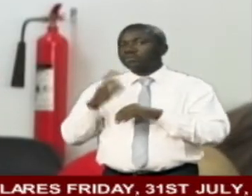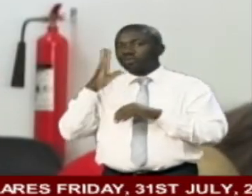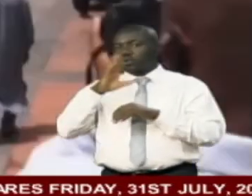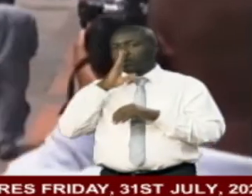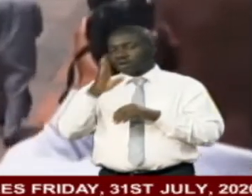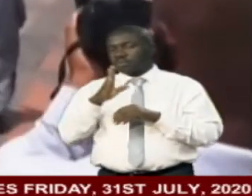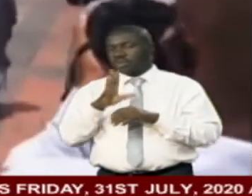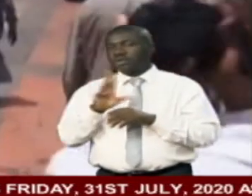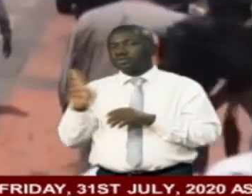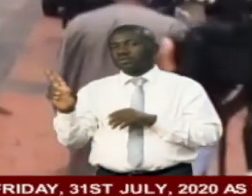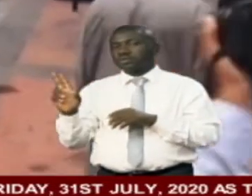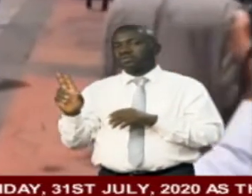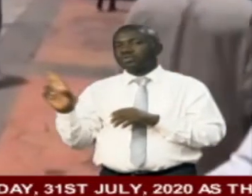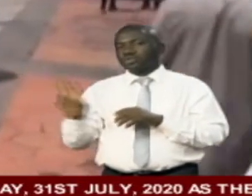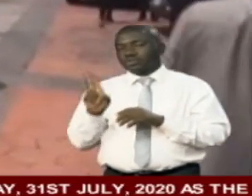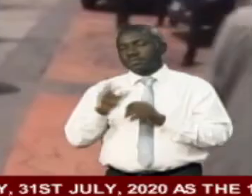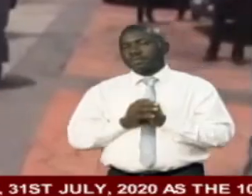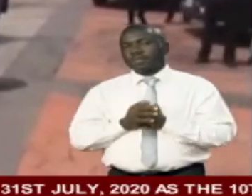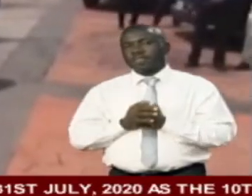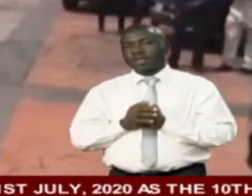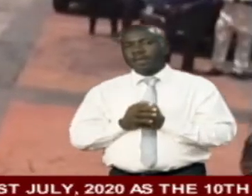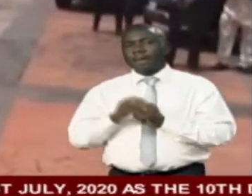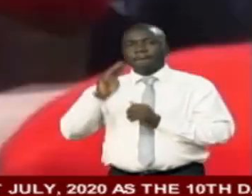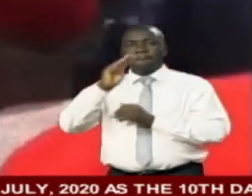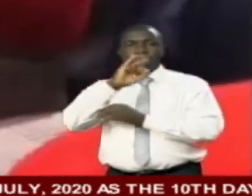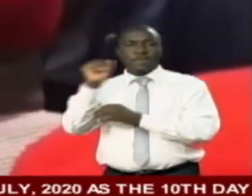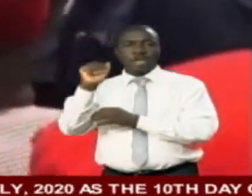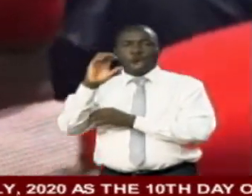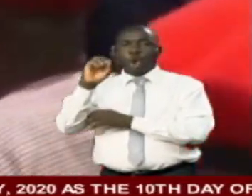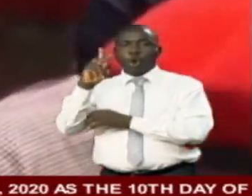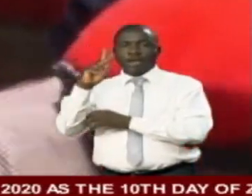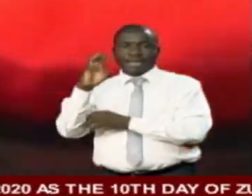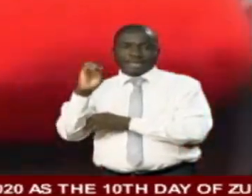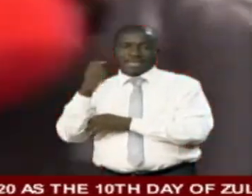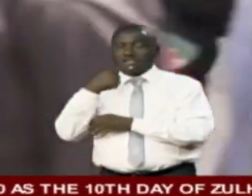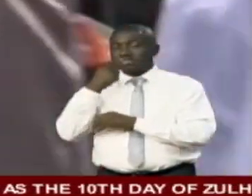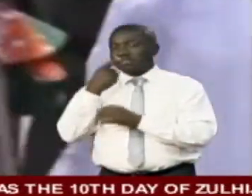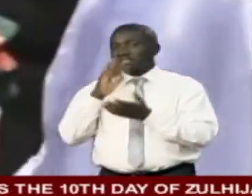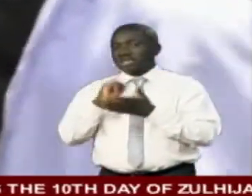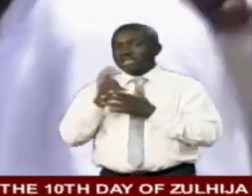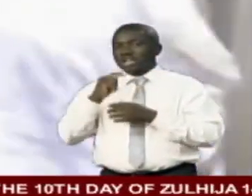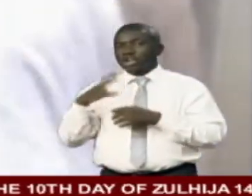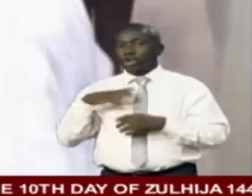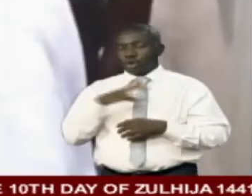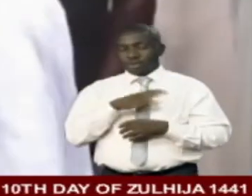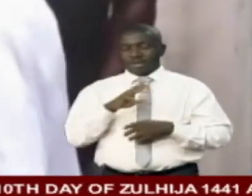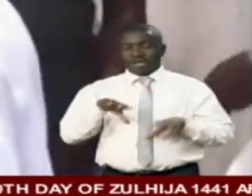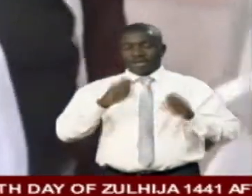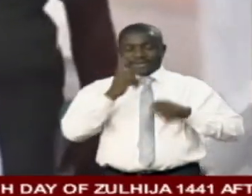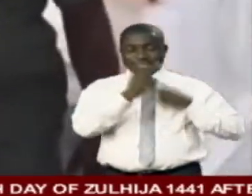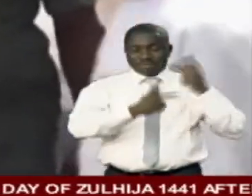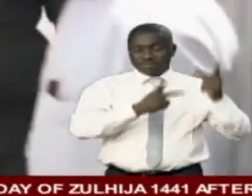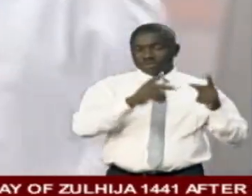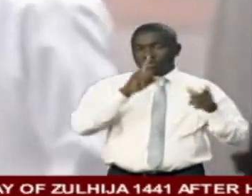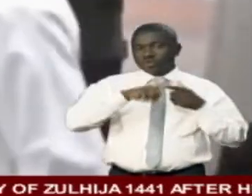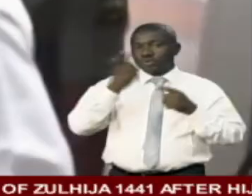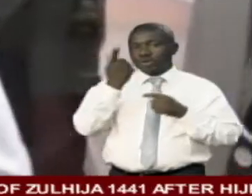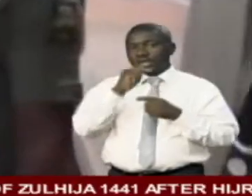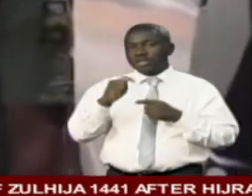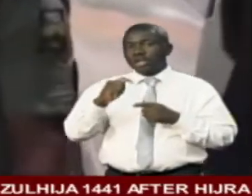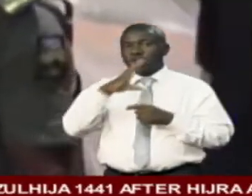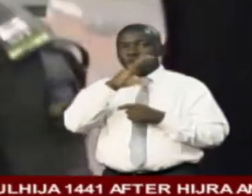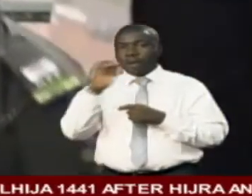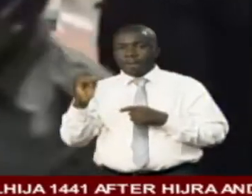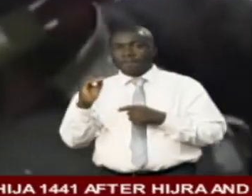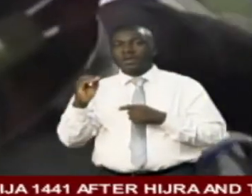based. Ogidi reports that currently the committee is undertaking inspection of the steel company in Itakpe